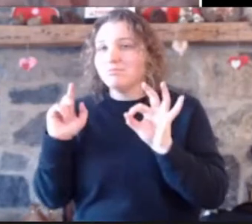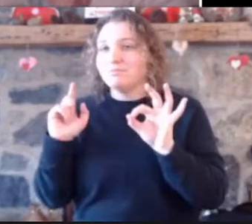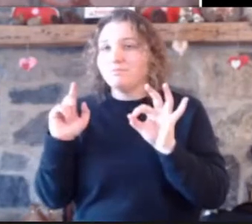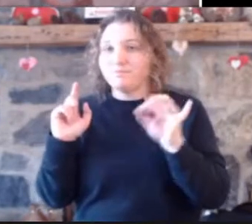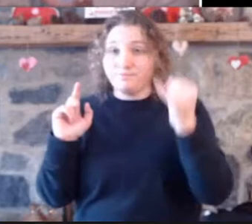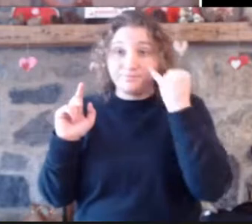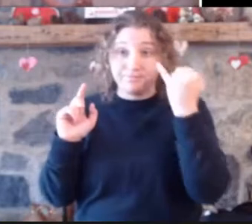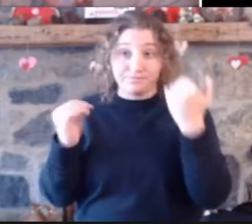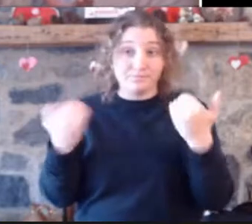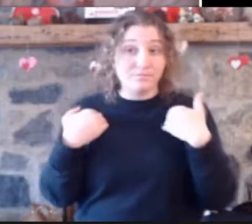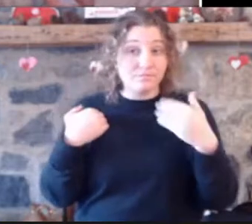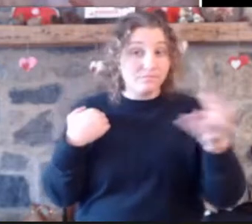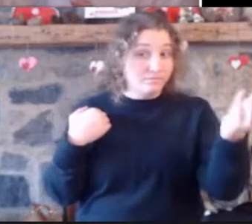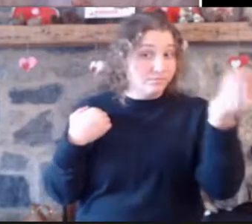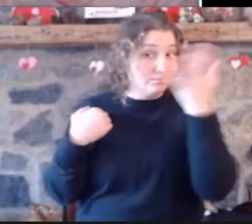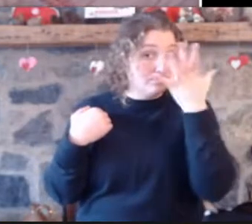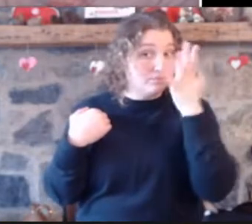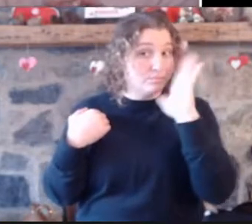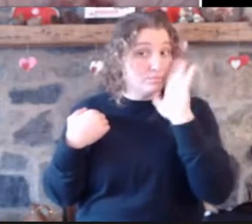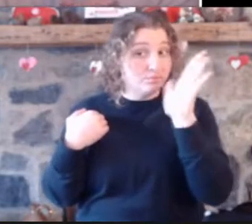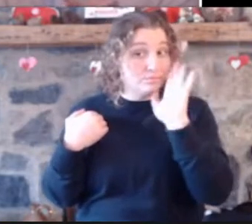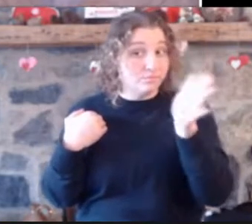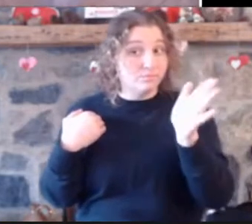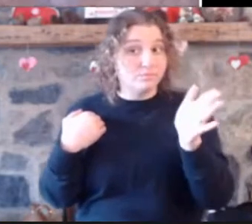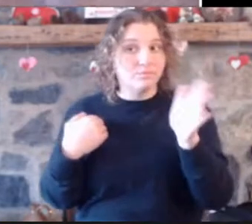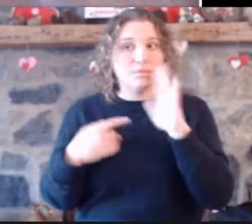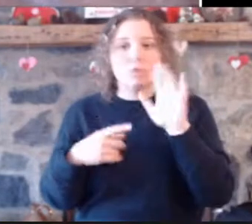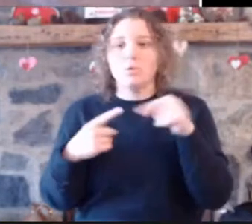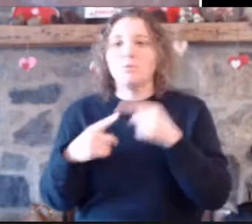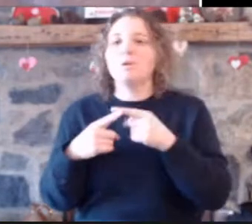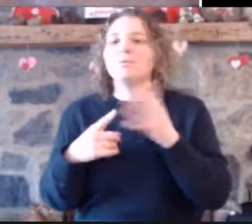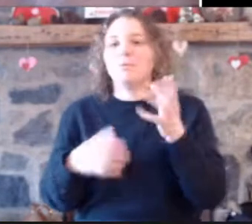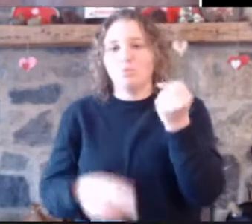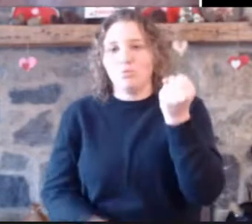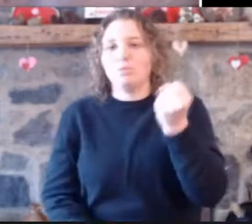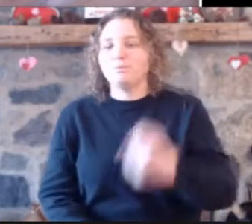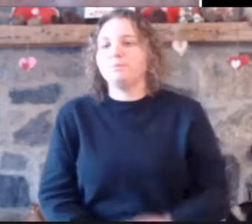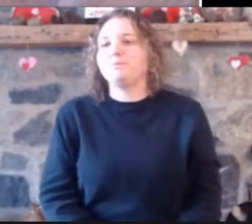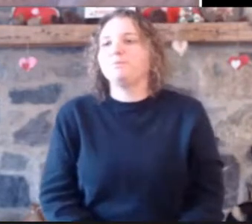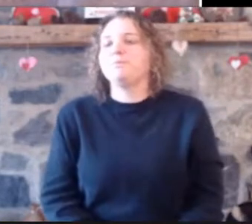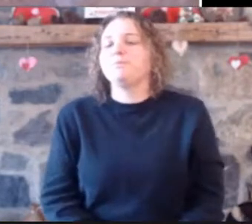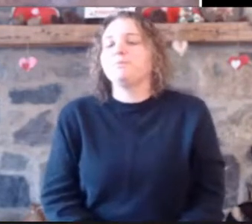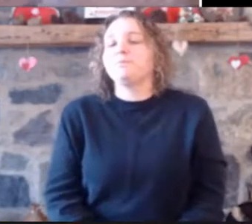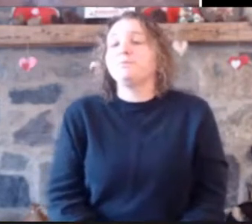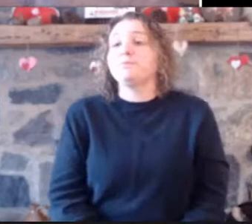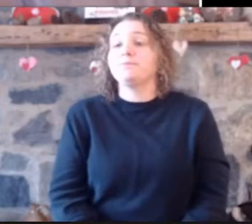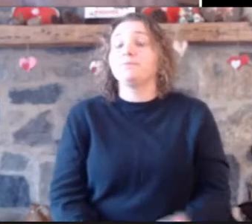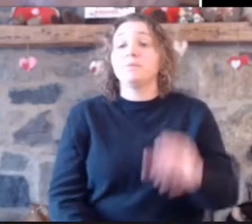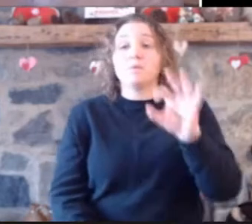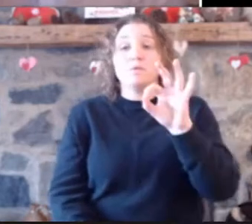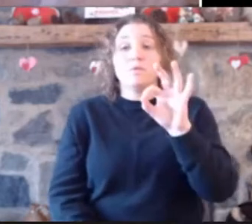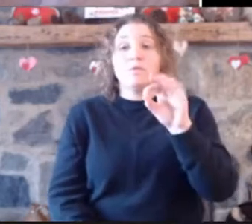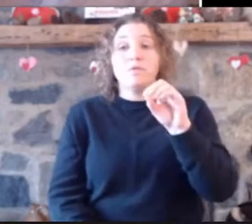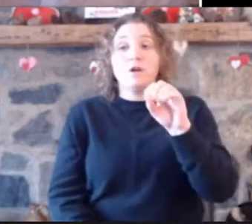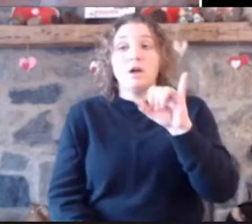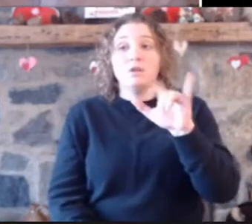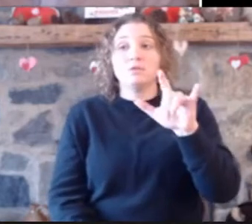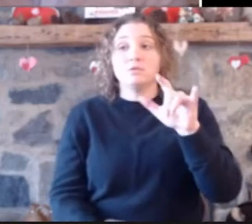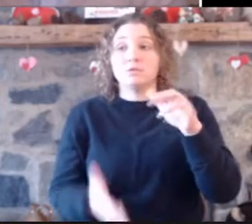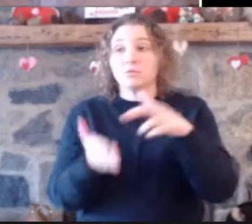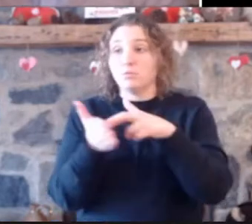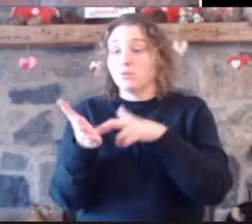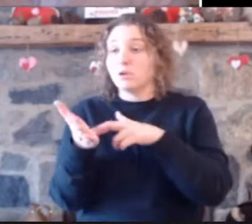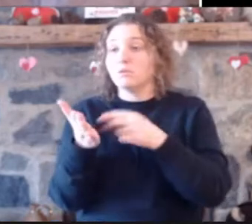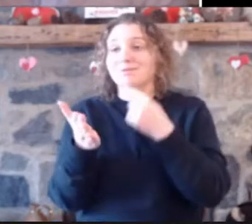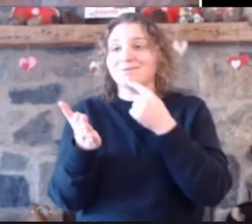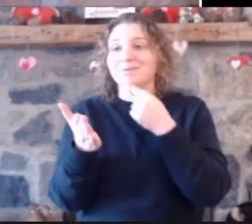it, we would all know about it. Well, what about, we'll get to some of them. Fossil record, again, says they offer the most